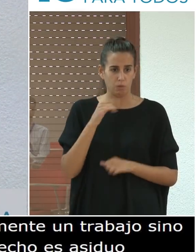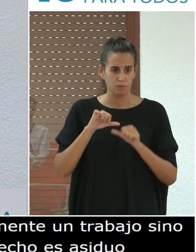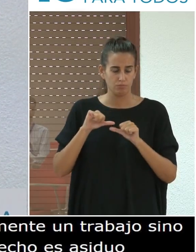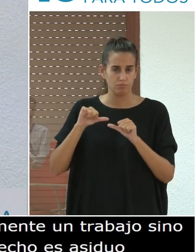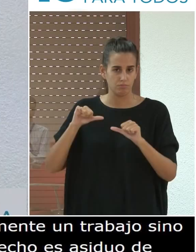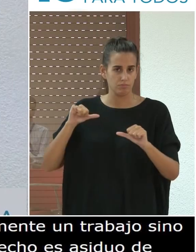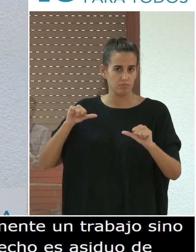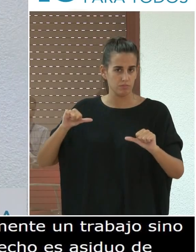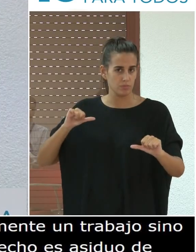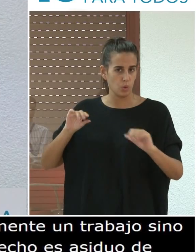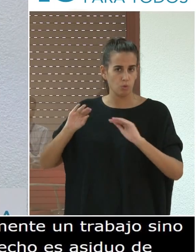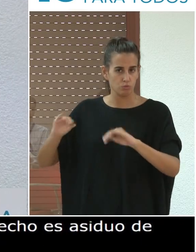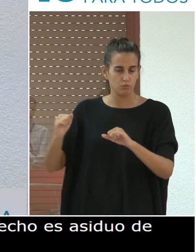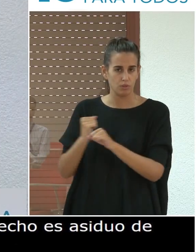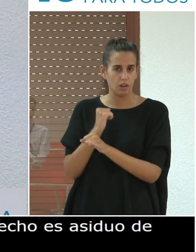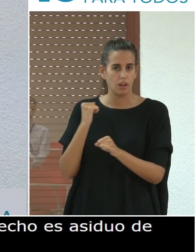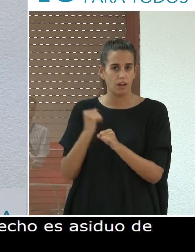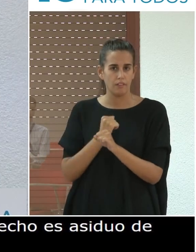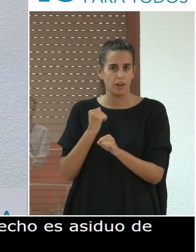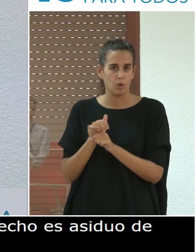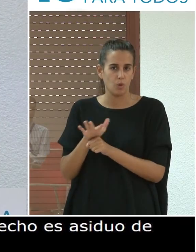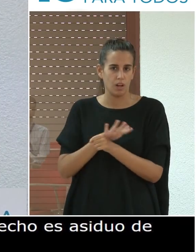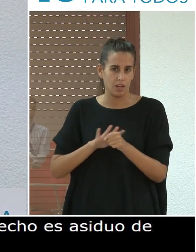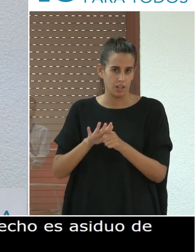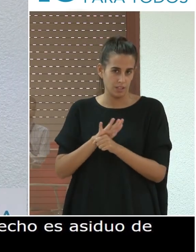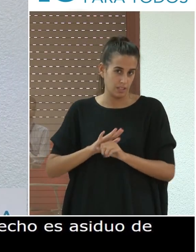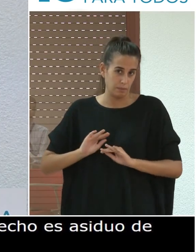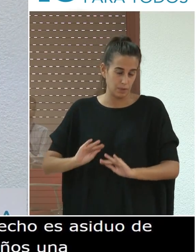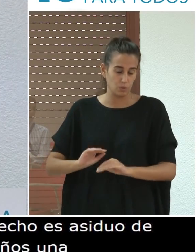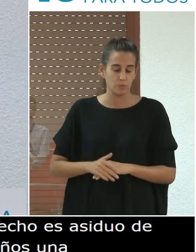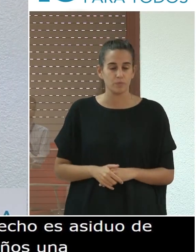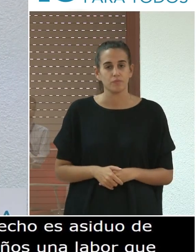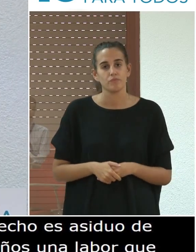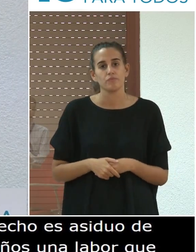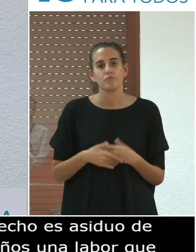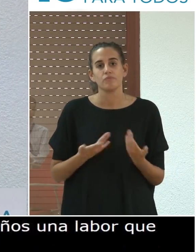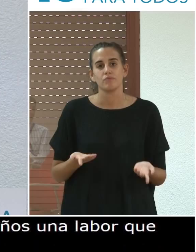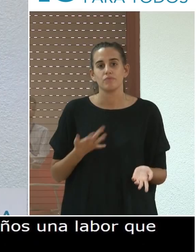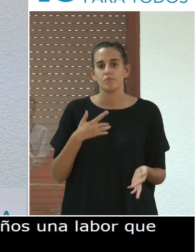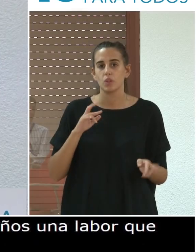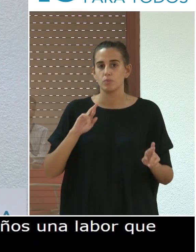in which they are developing a very good